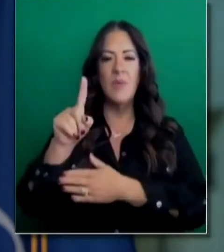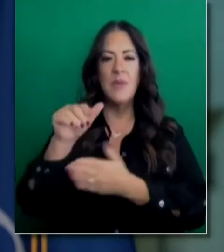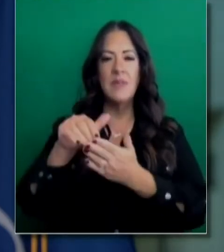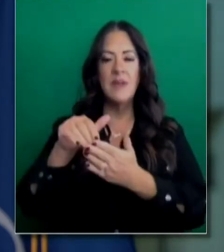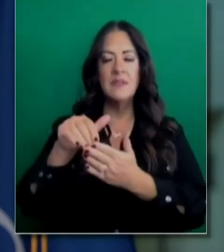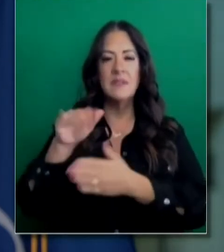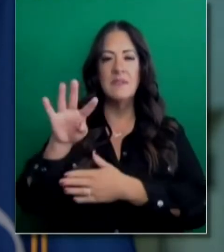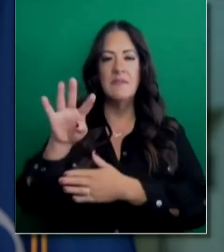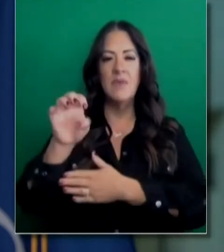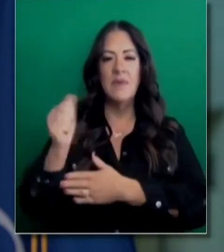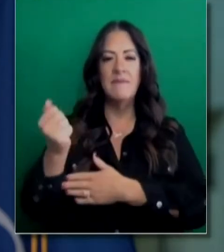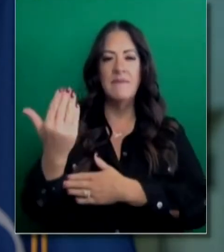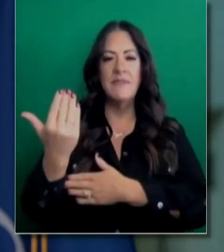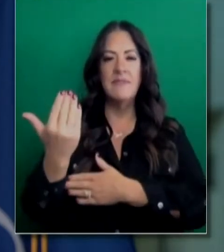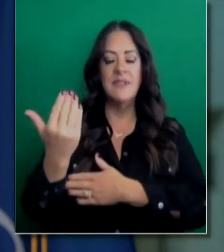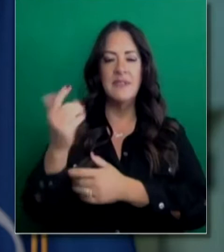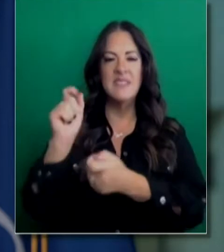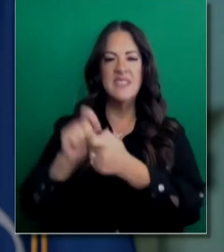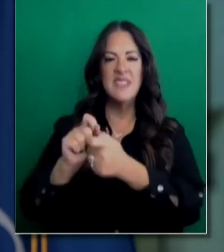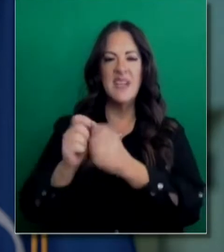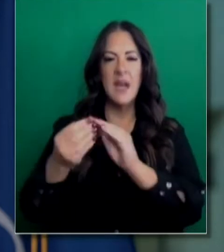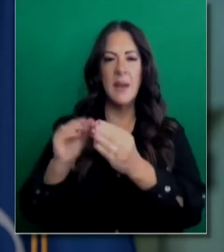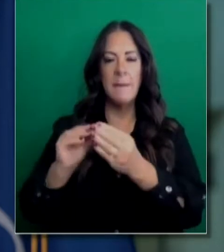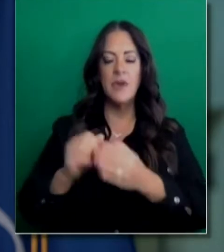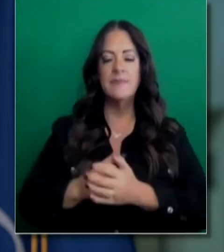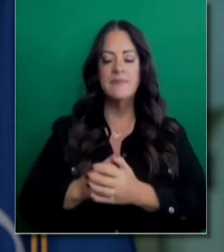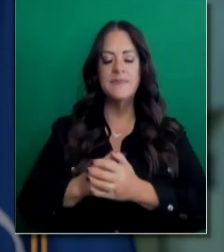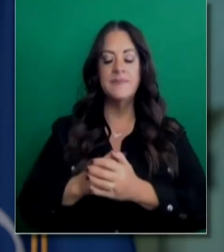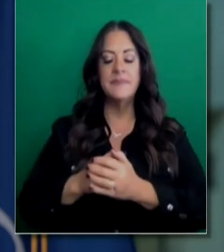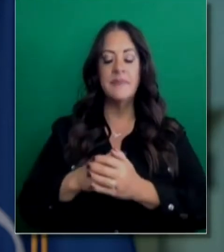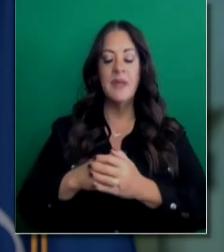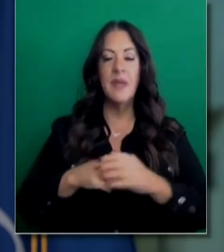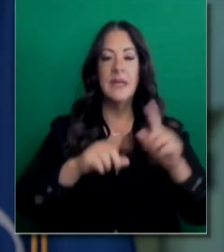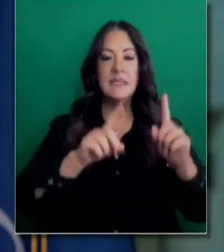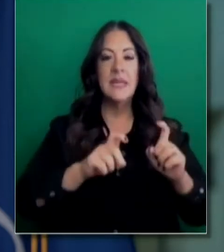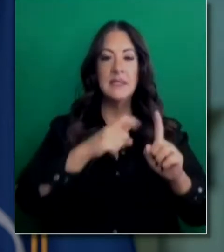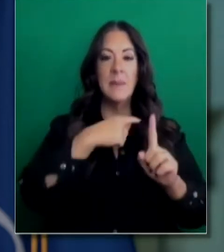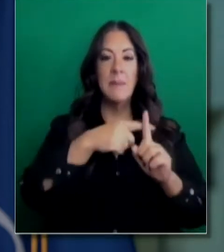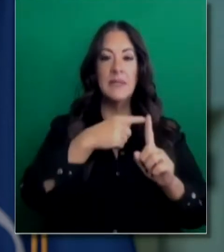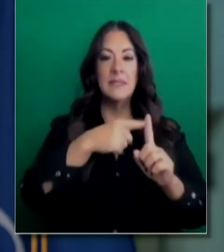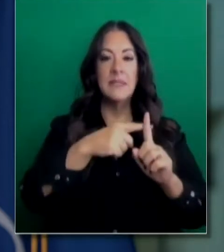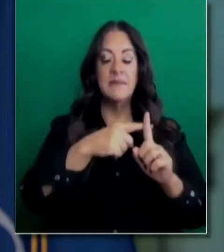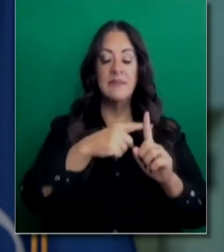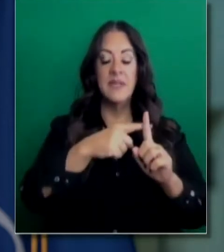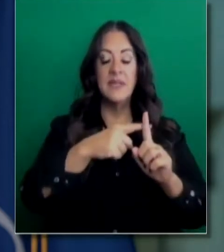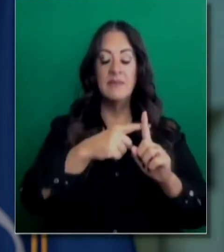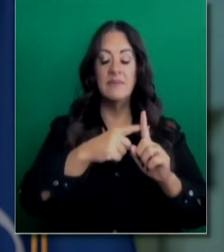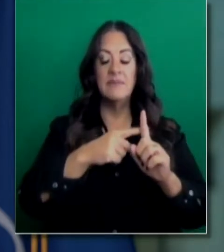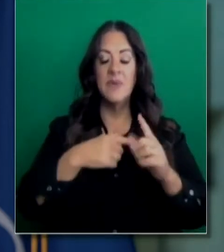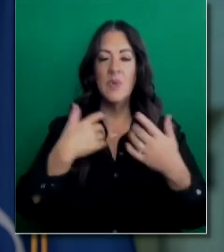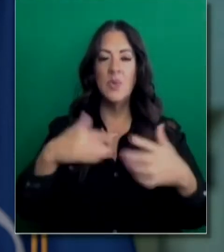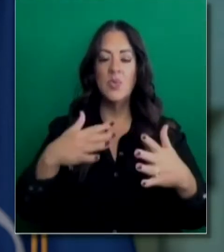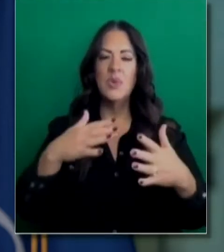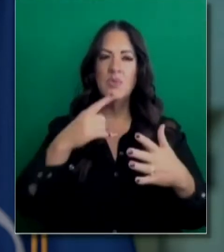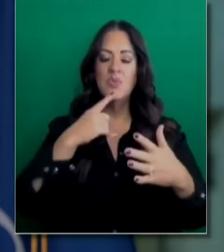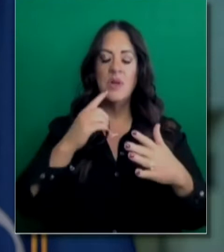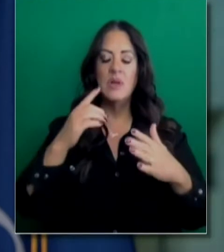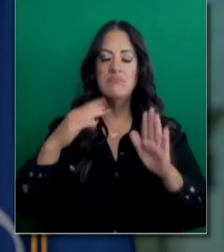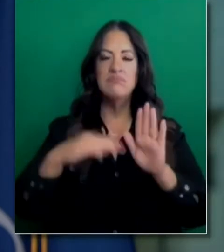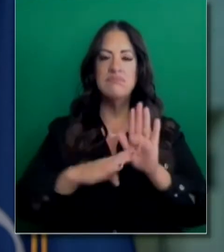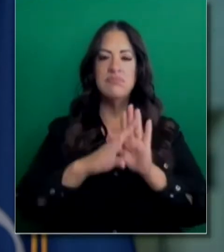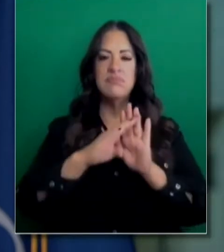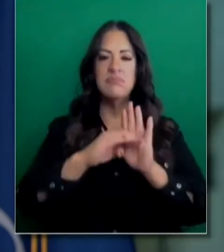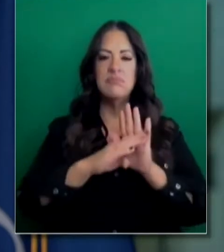41,415 to be precise. Our test positivity rate in the state has fluctuated anywhere between 13.5%